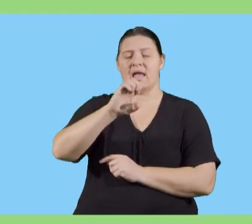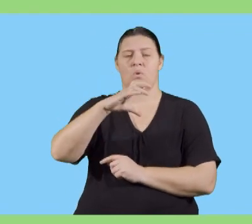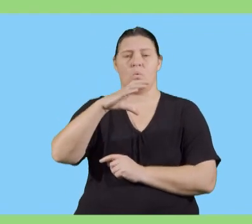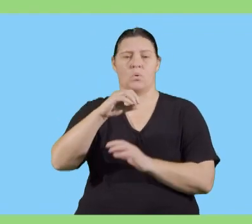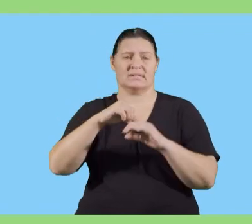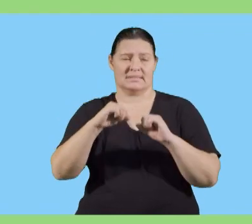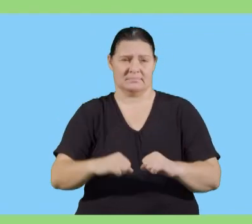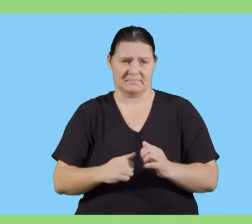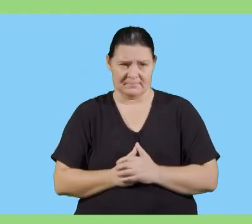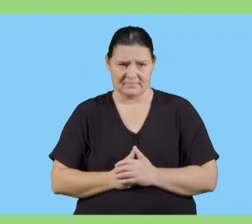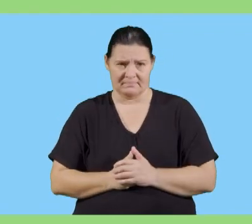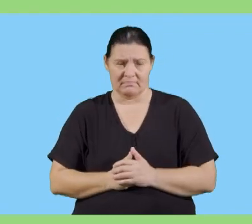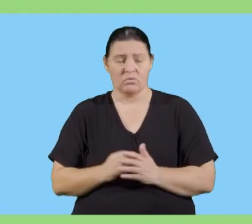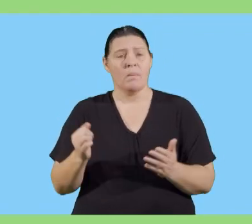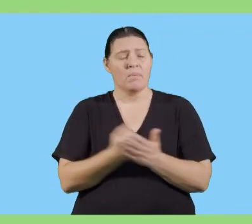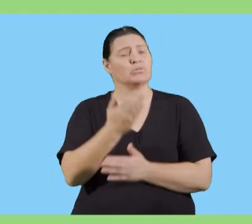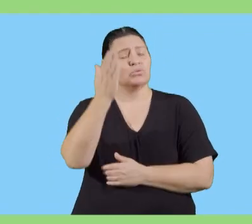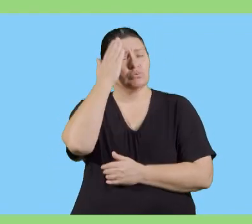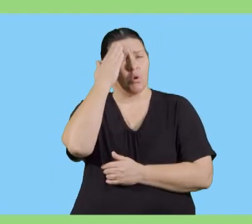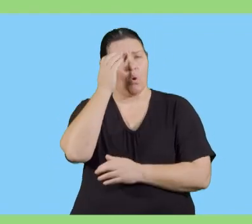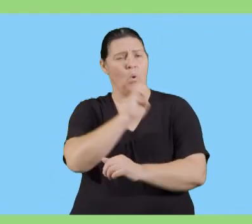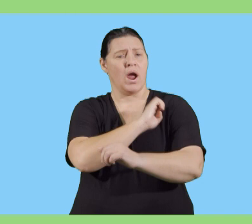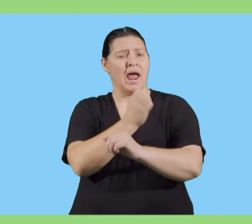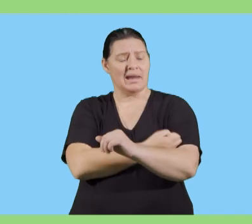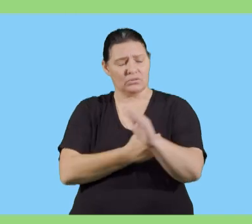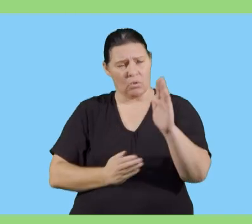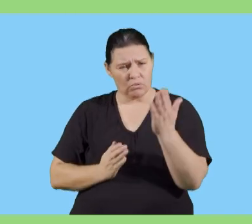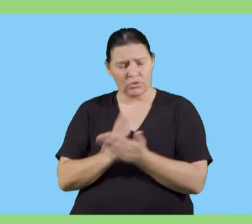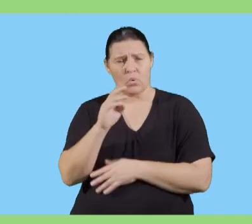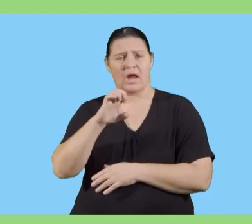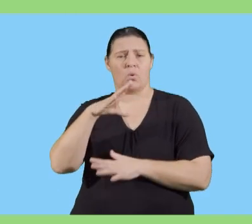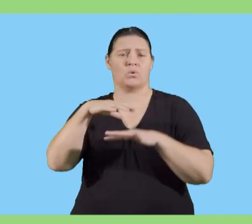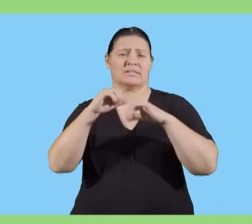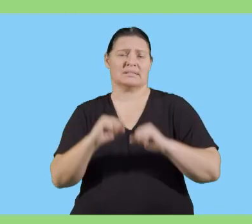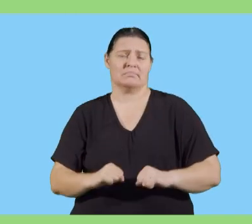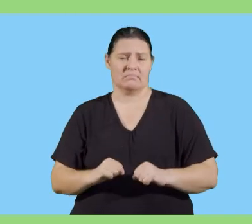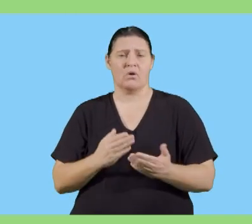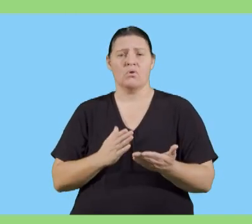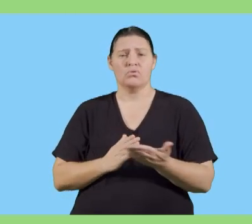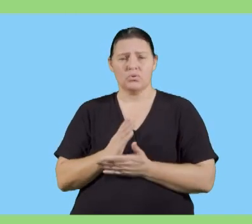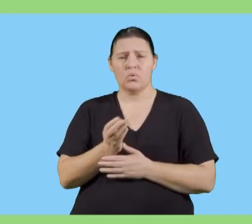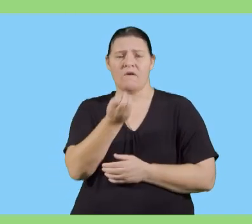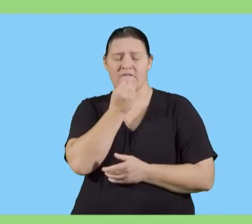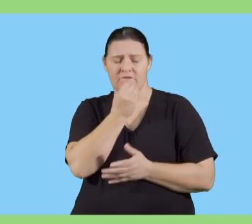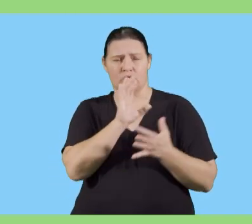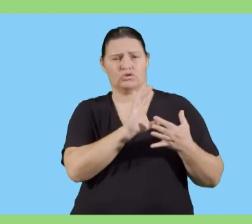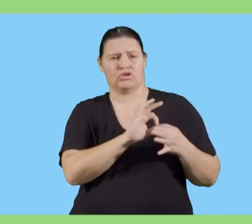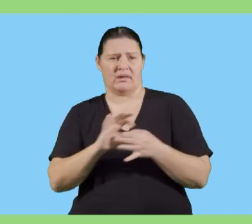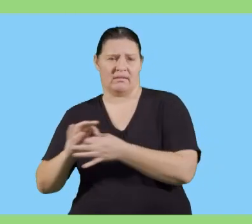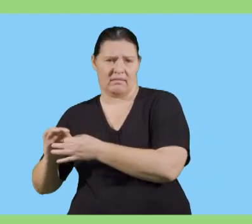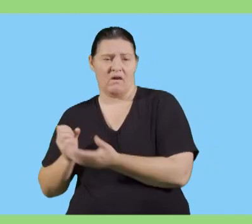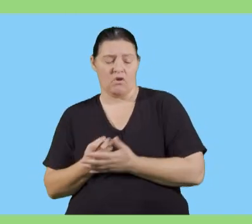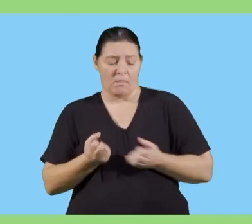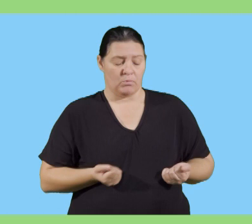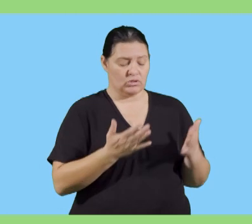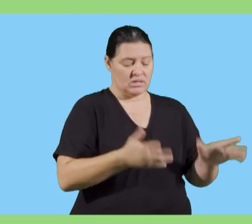that energy passes through ecosystems along food chains, from a producer to consumers. We can explain